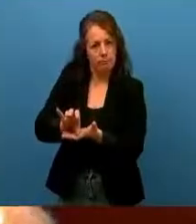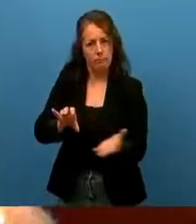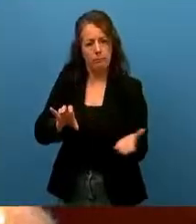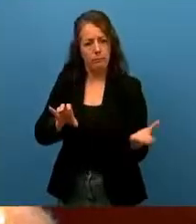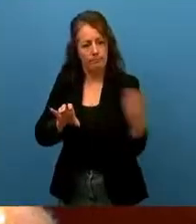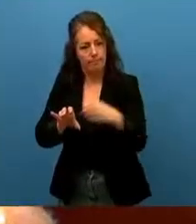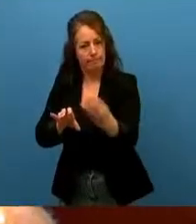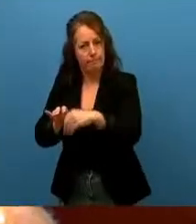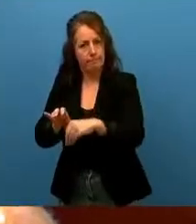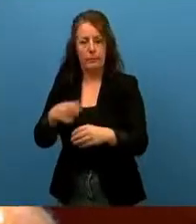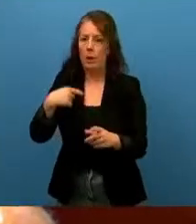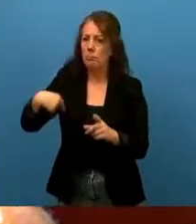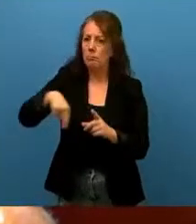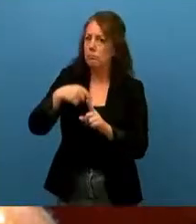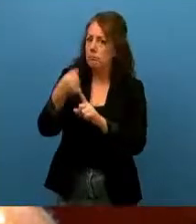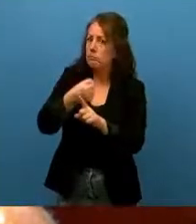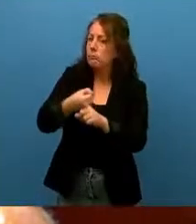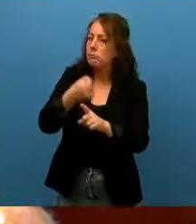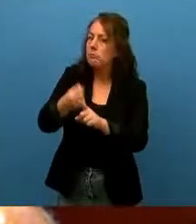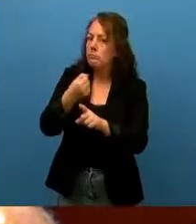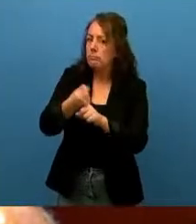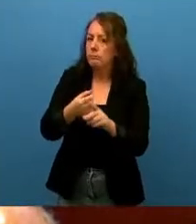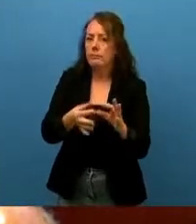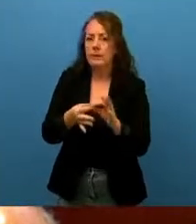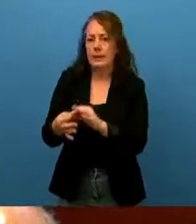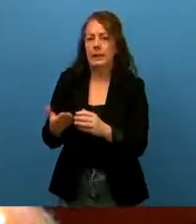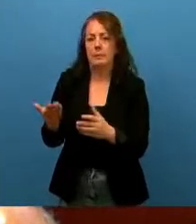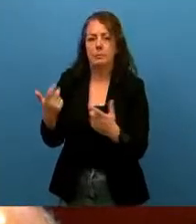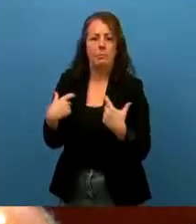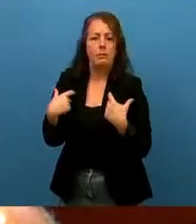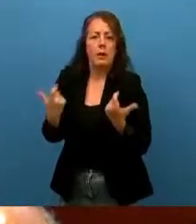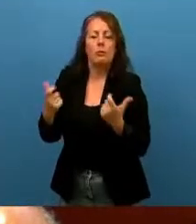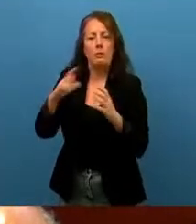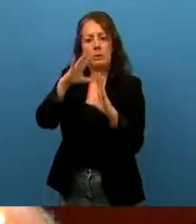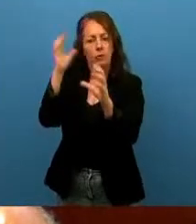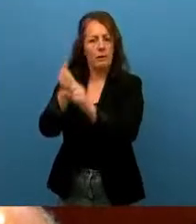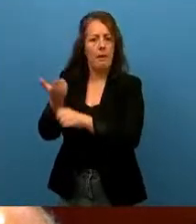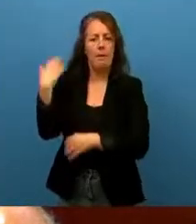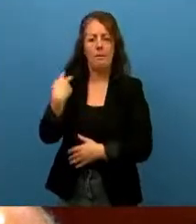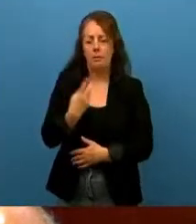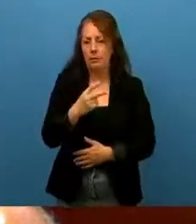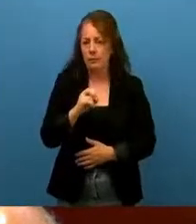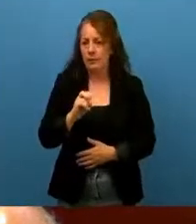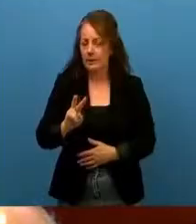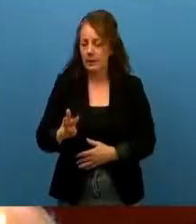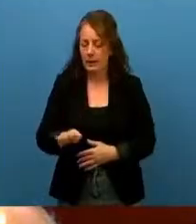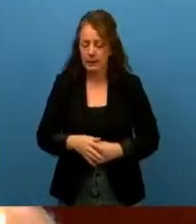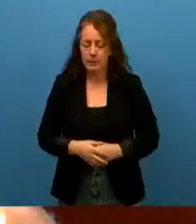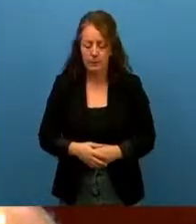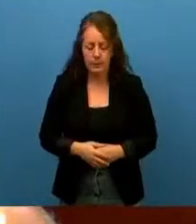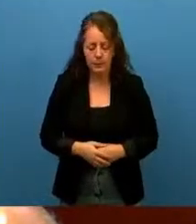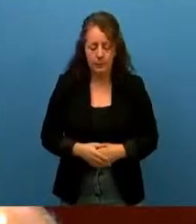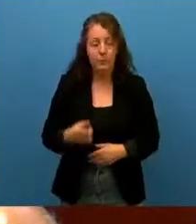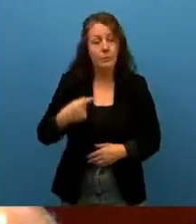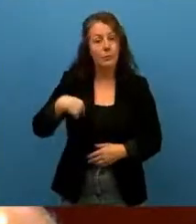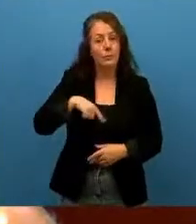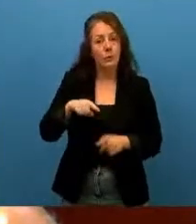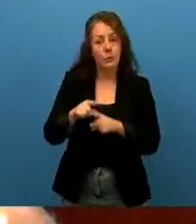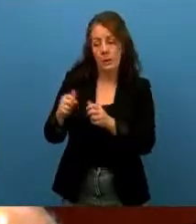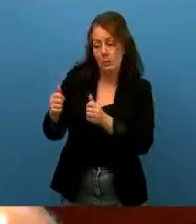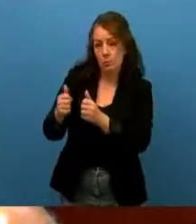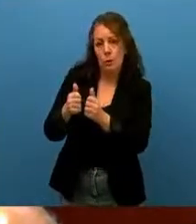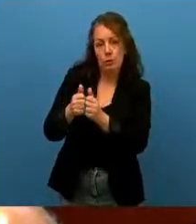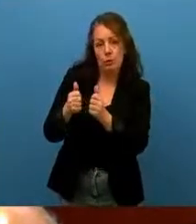Indigenous peoples have an important role to play in those discussions. As participation is enhanced, there is also a real risk